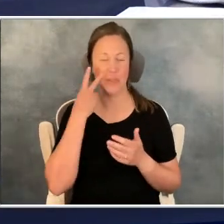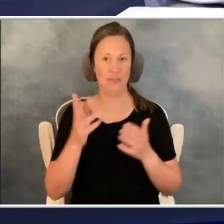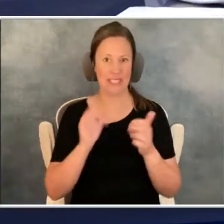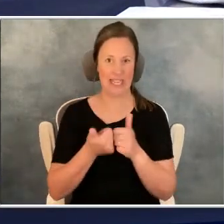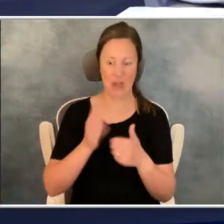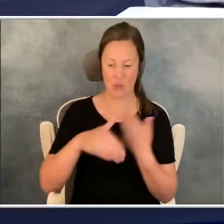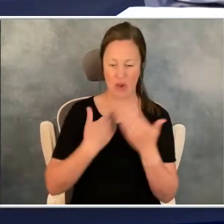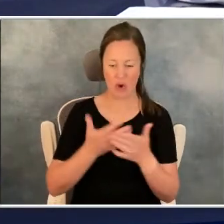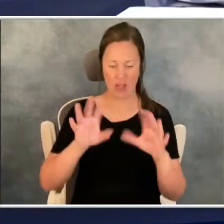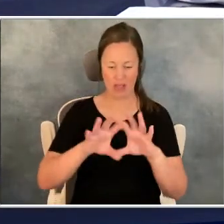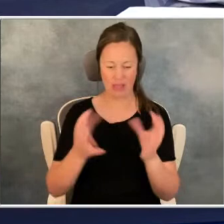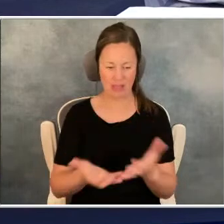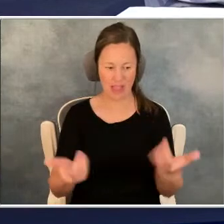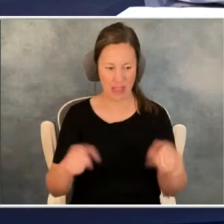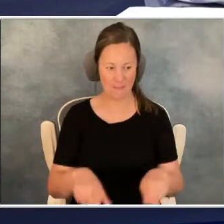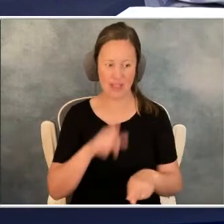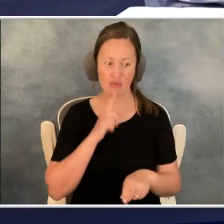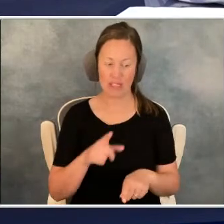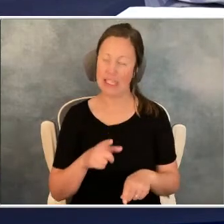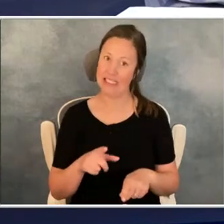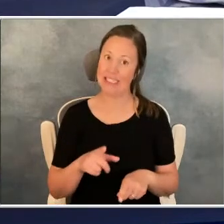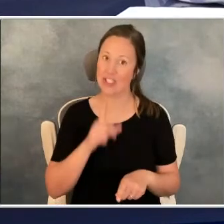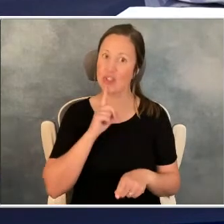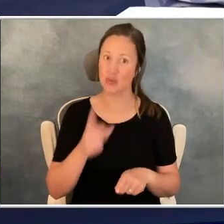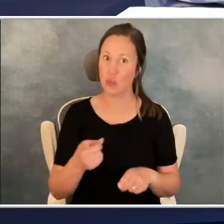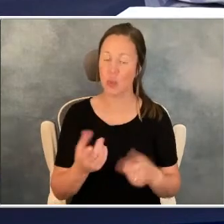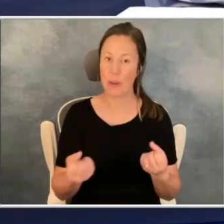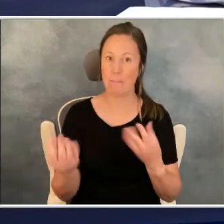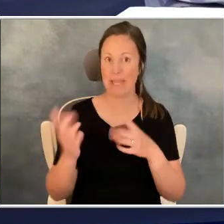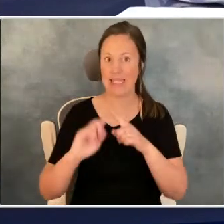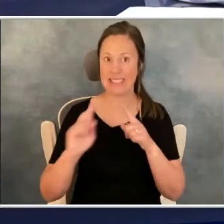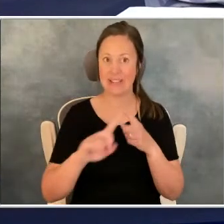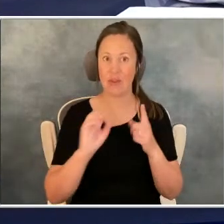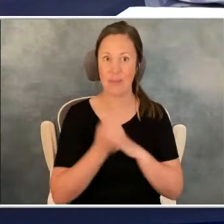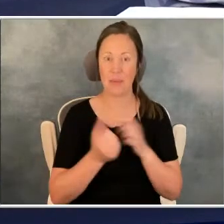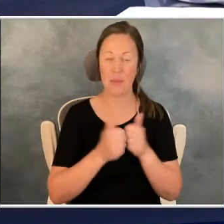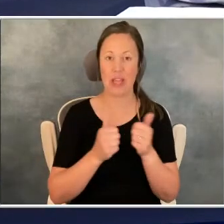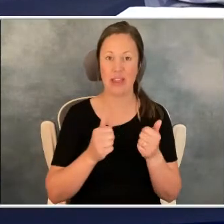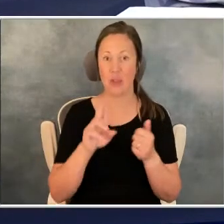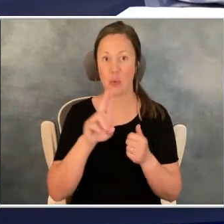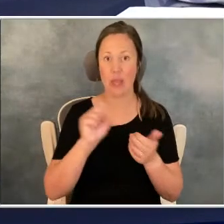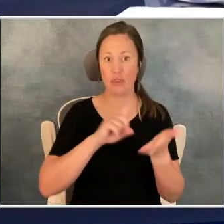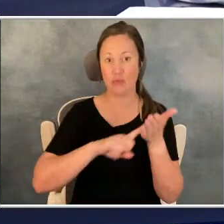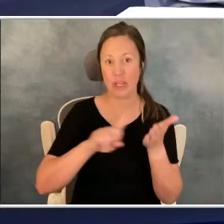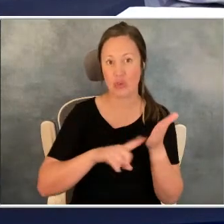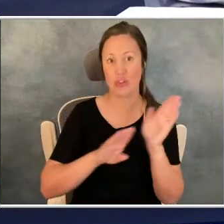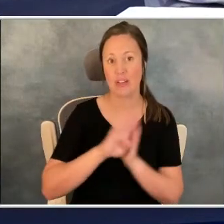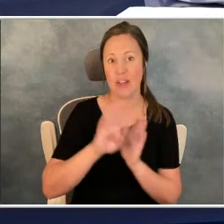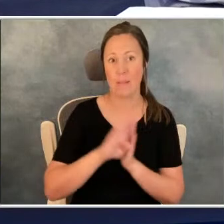think it is true in many ways that U.S. Research and development helps underwrite